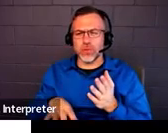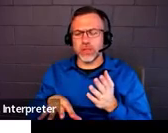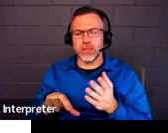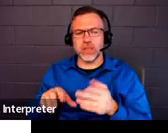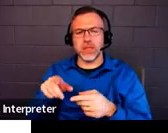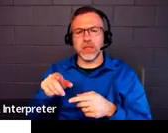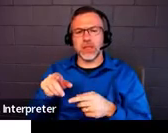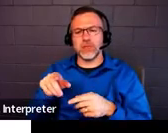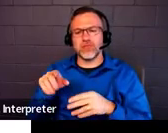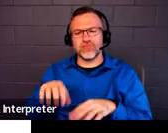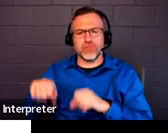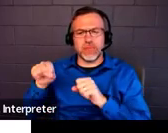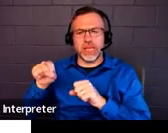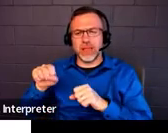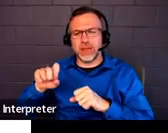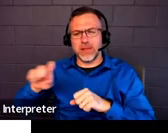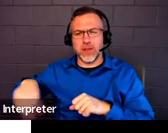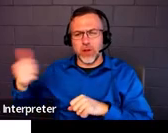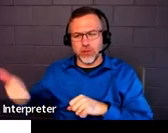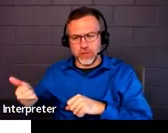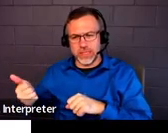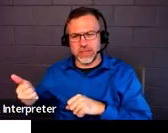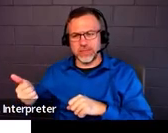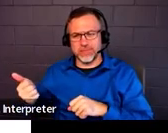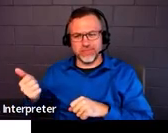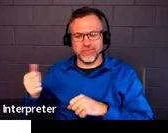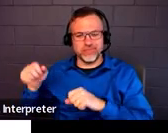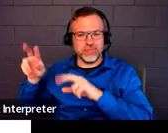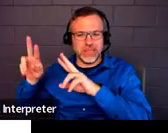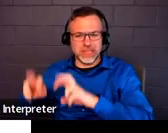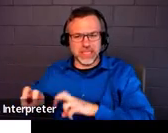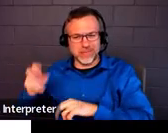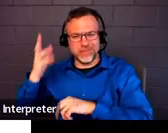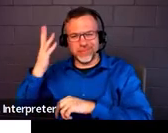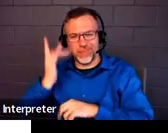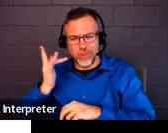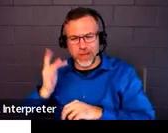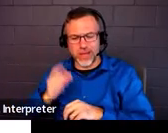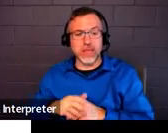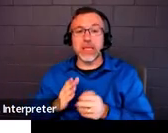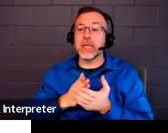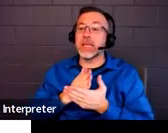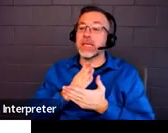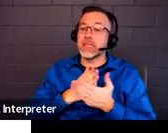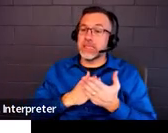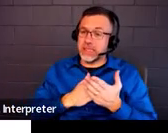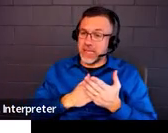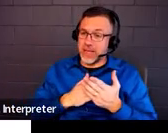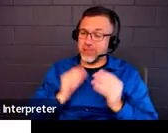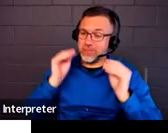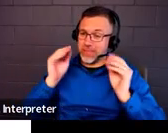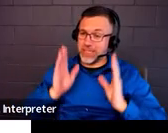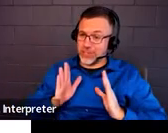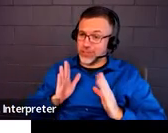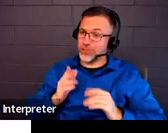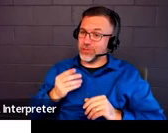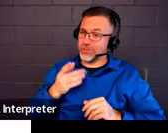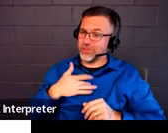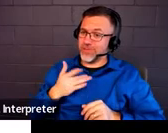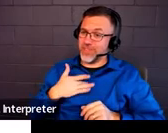an alternate assessment. Some educators have expressed feeling that it's too rigorous for this population of